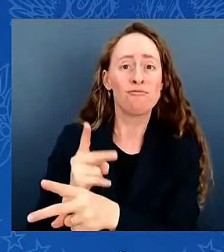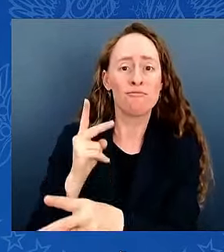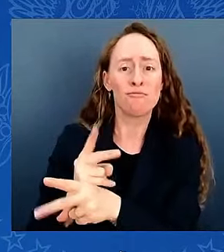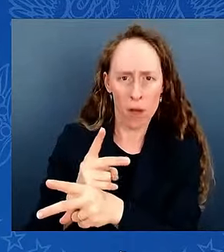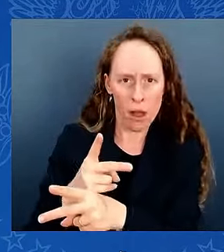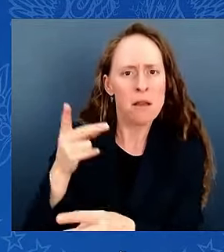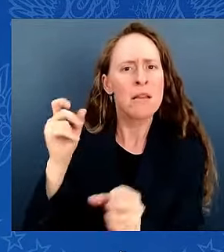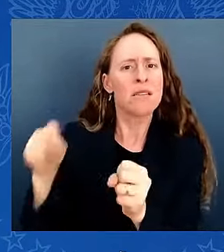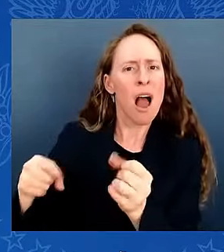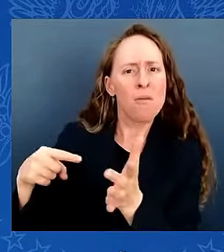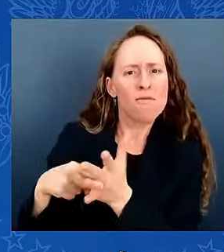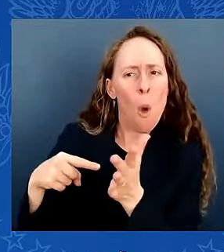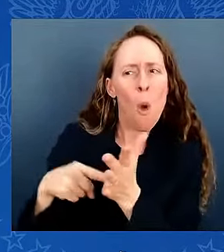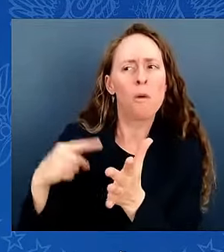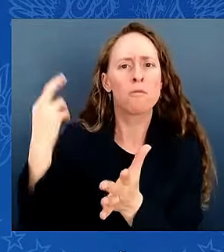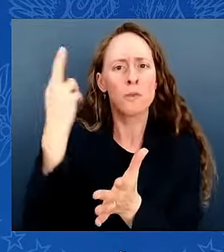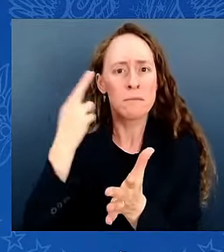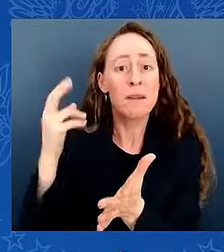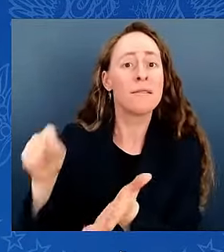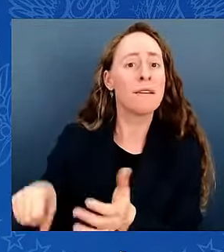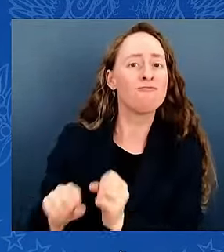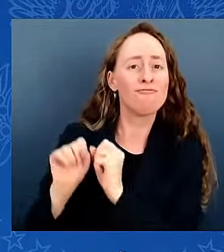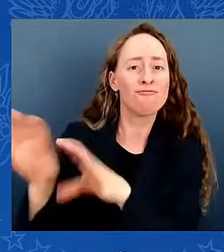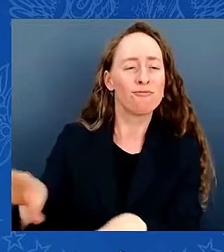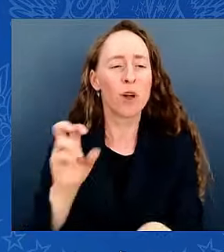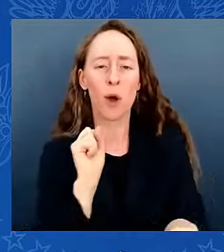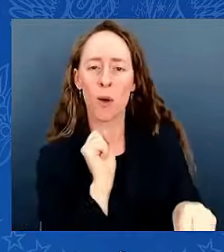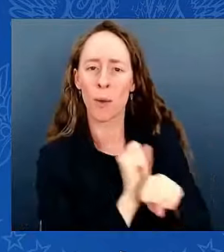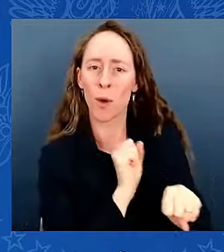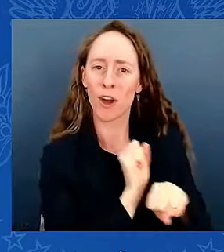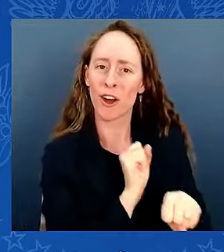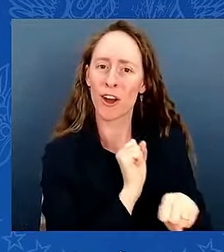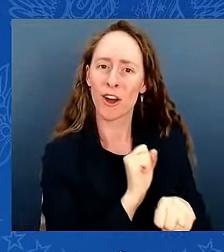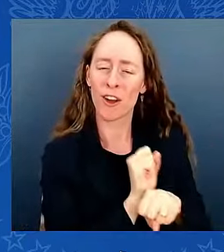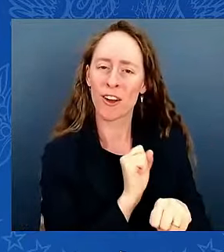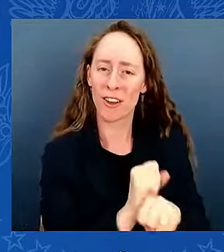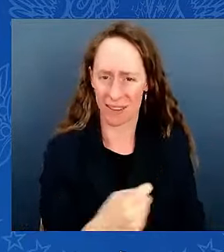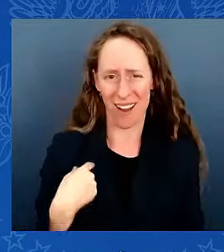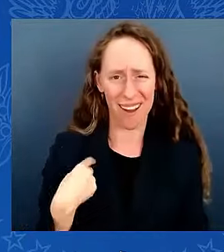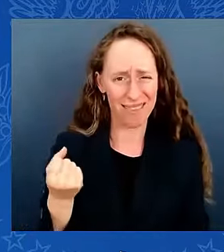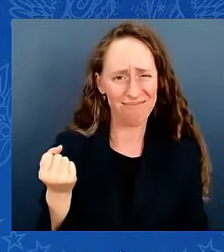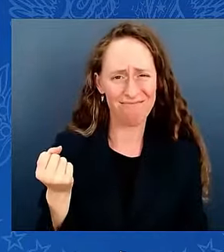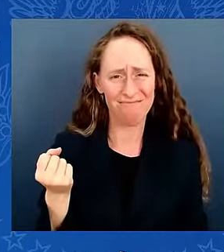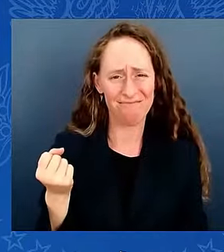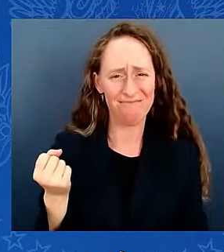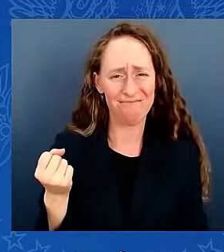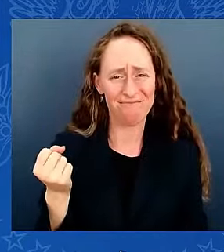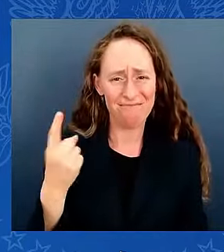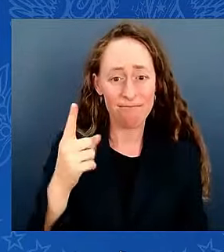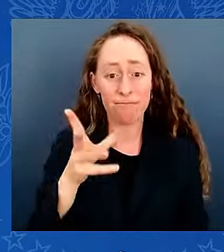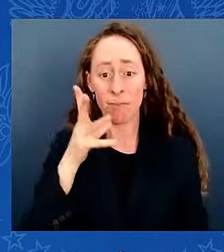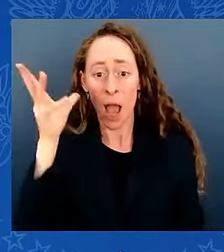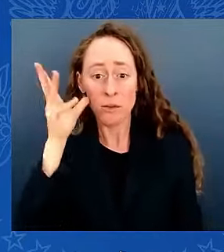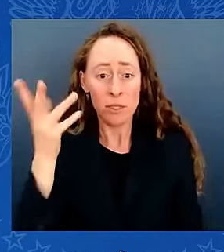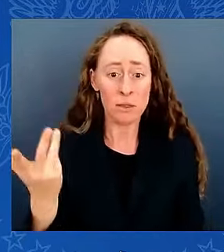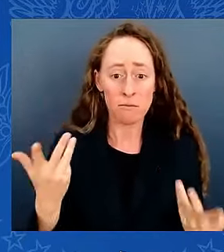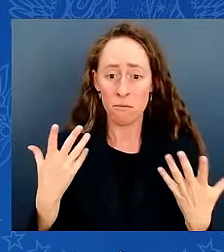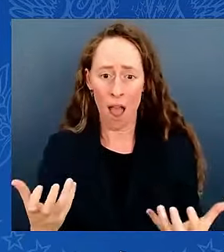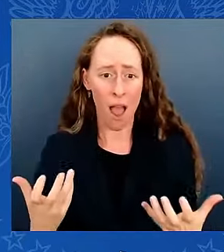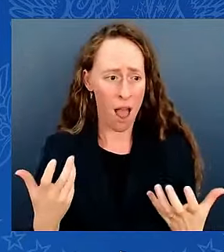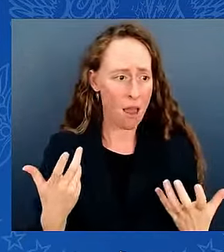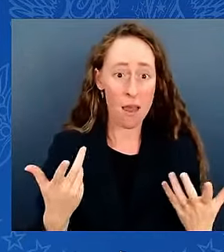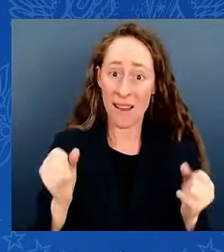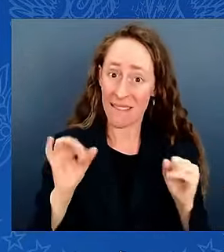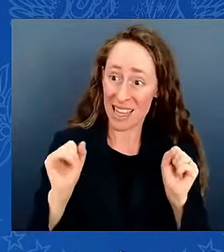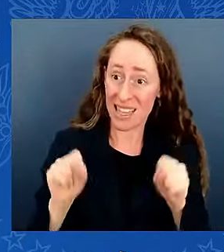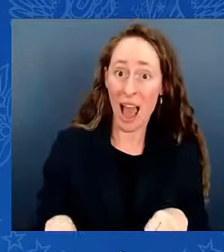slot to a Head Start program. It means parents have the room to invest in their children and see their dreams come to life. What